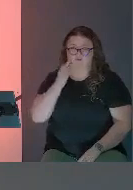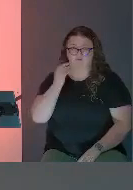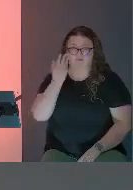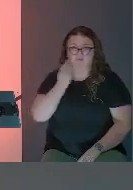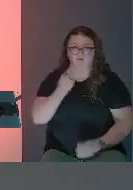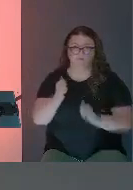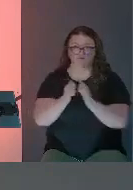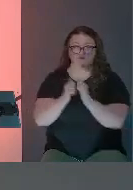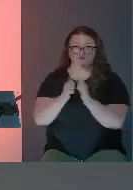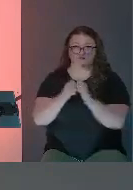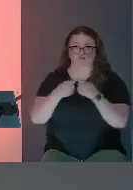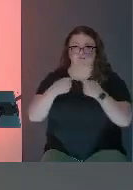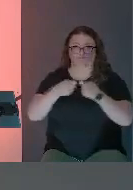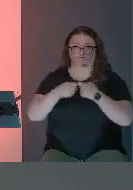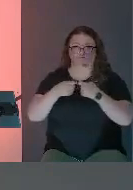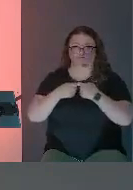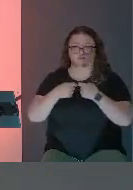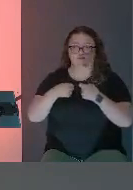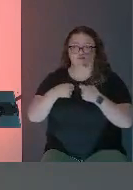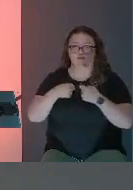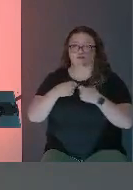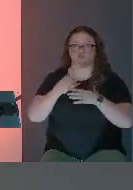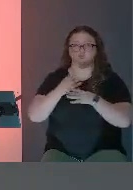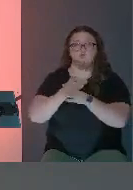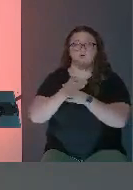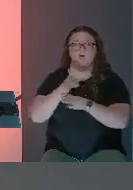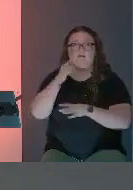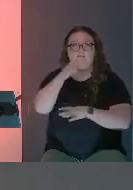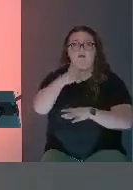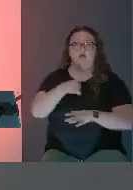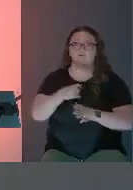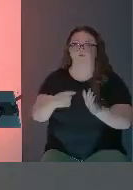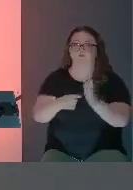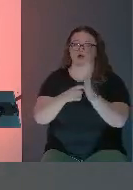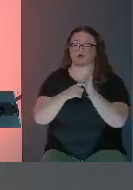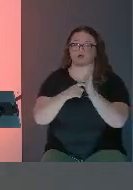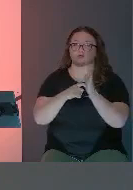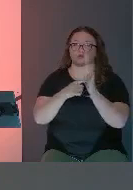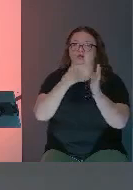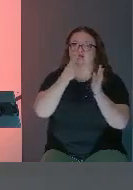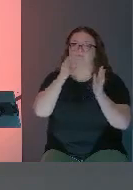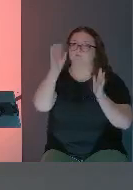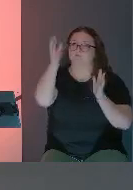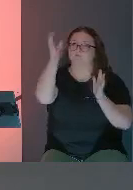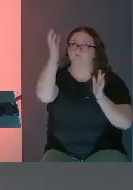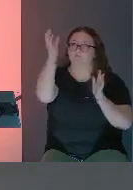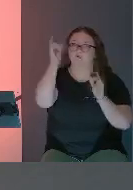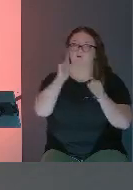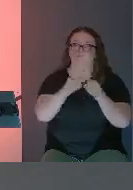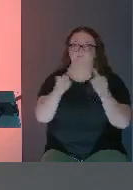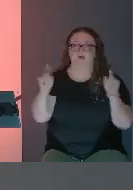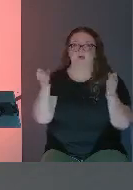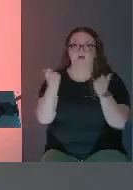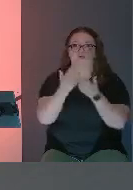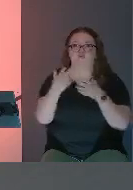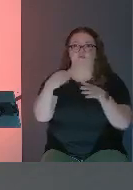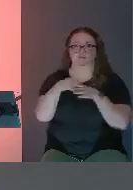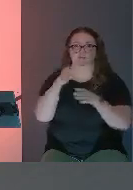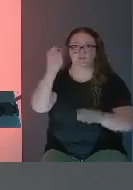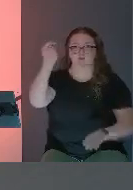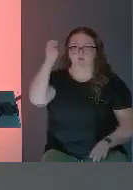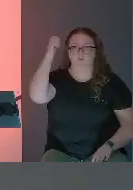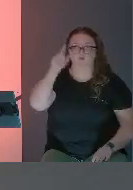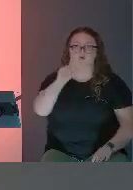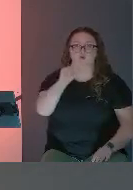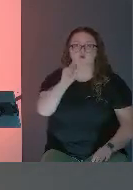electricity. When we lived in Germany, I was required to install some lights, and everything in Europe is 220. Believe me, that